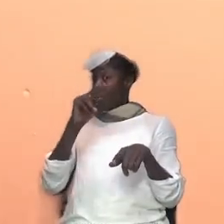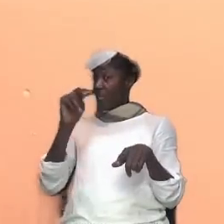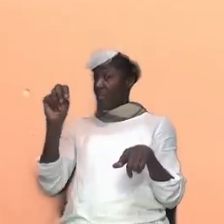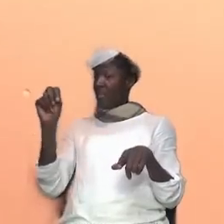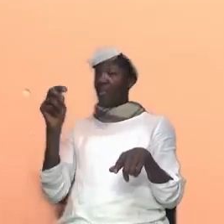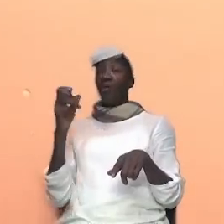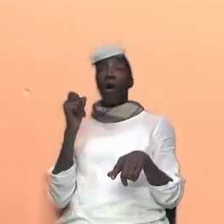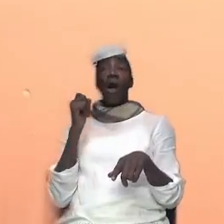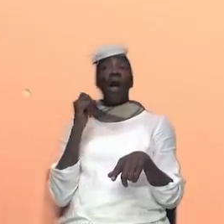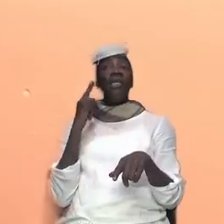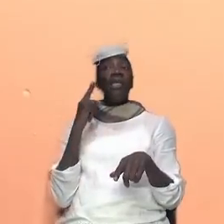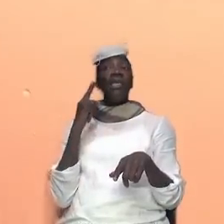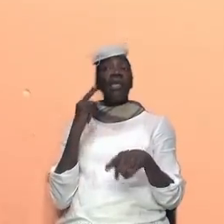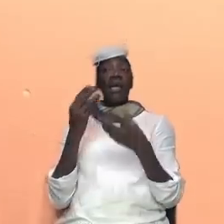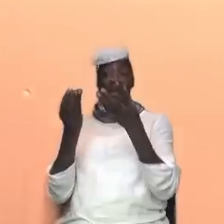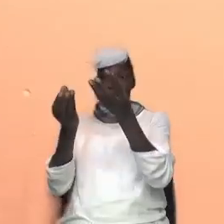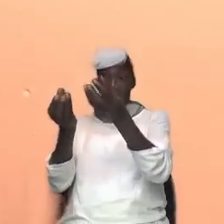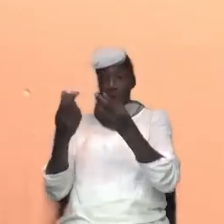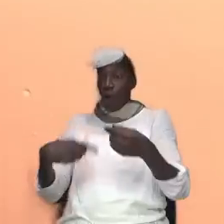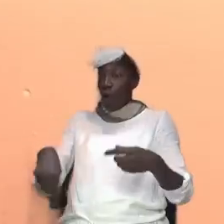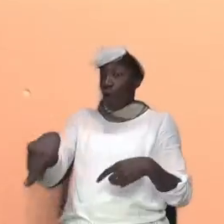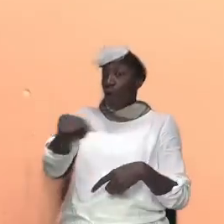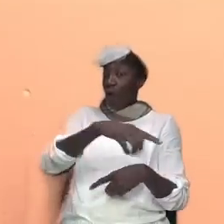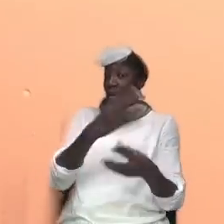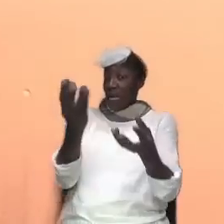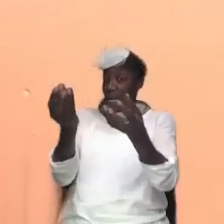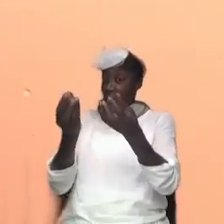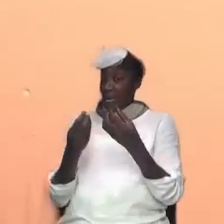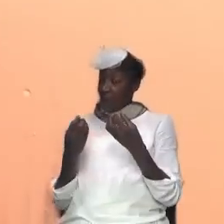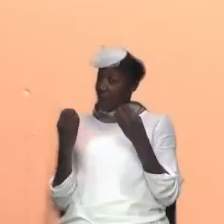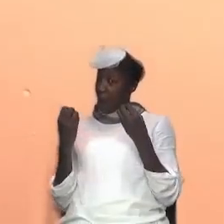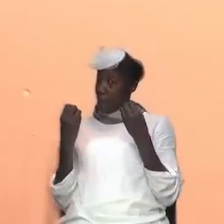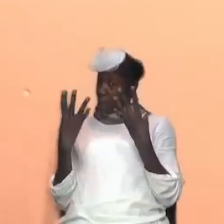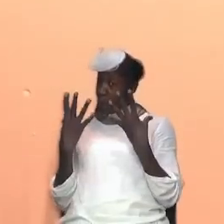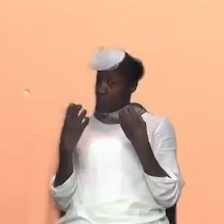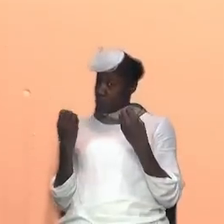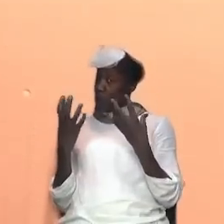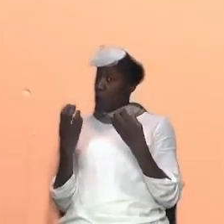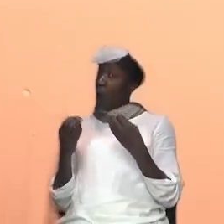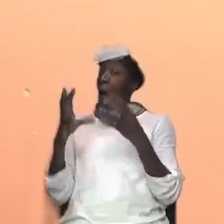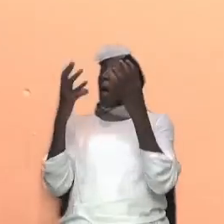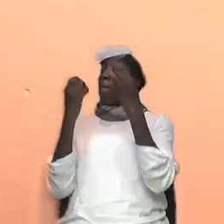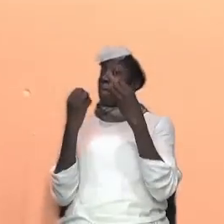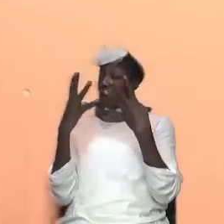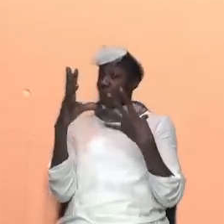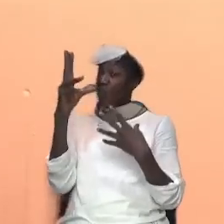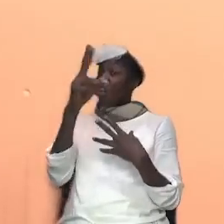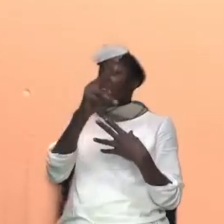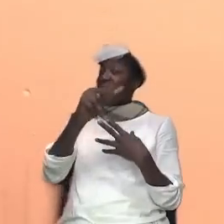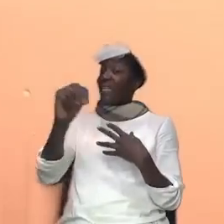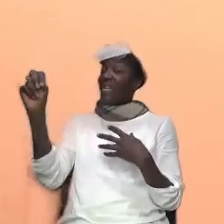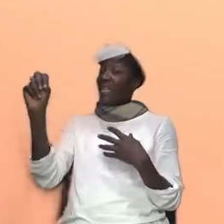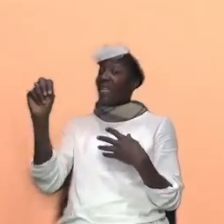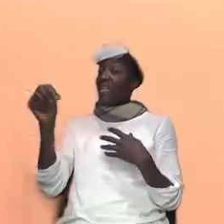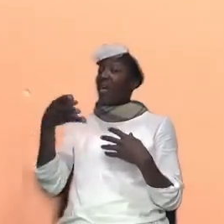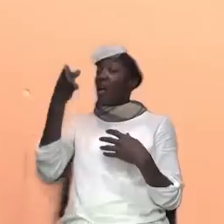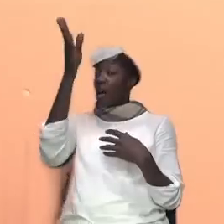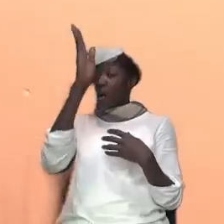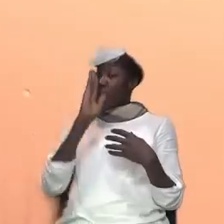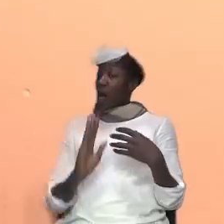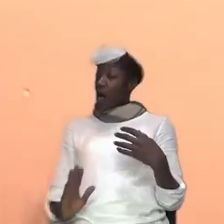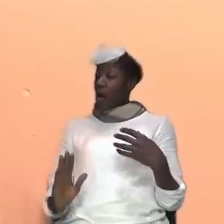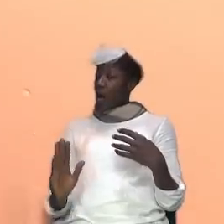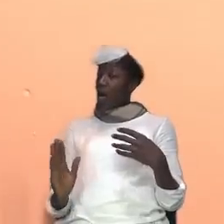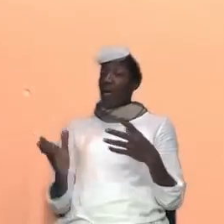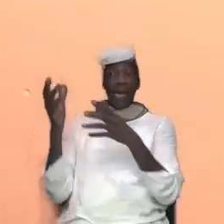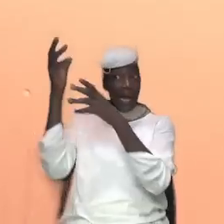been given much, and much is going to be required of us. And we are expected by the Lord Jesus to